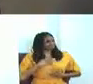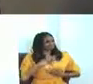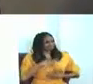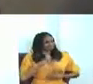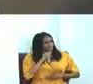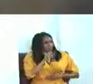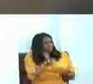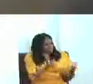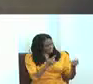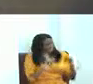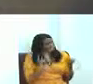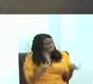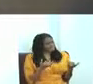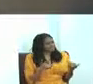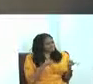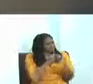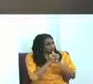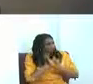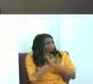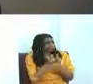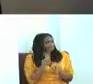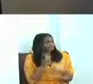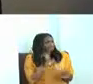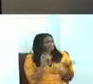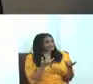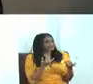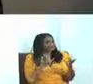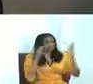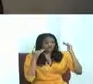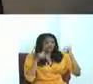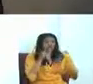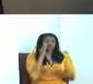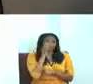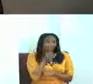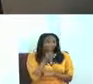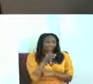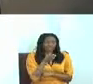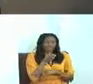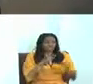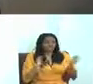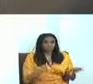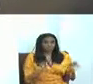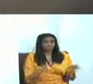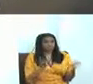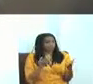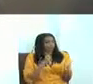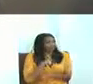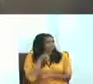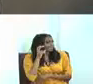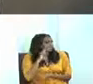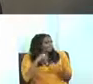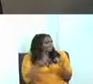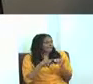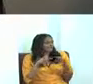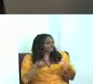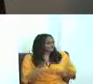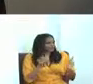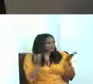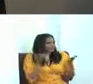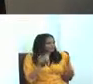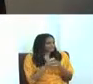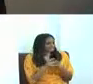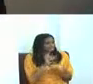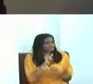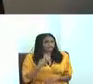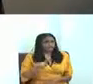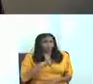us today. And we hope that you will do exactly what we've been hearing about during this service, that